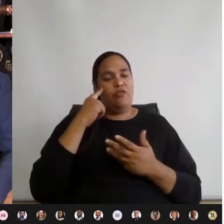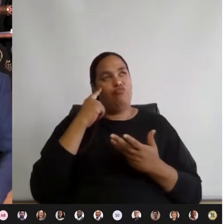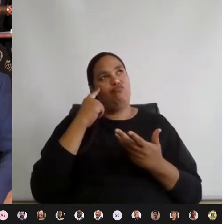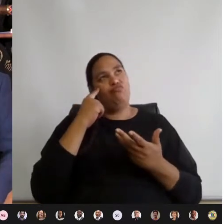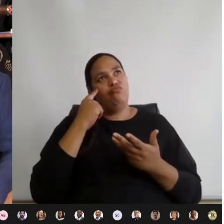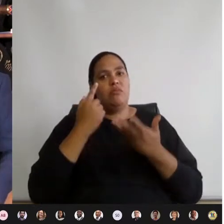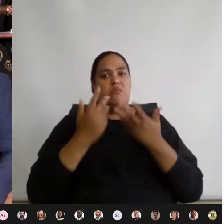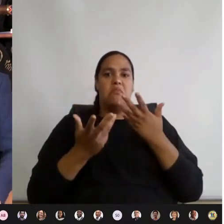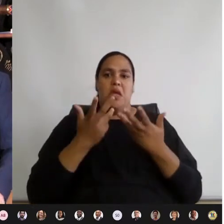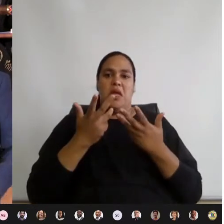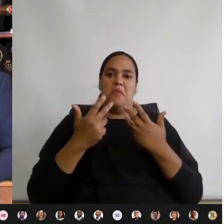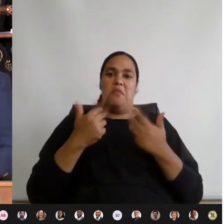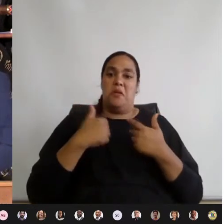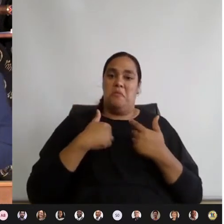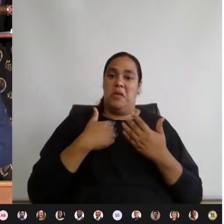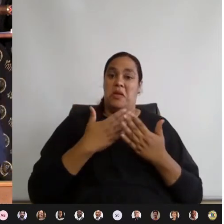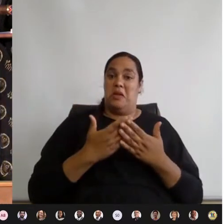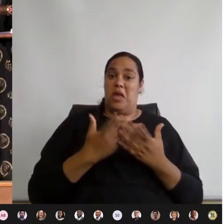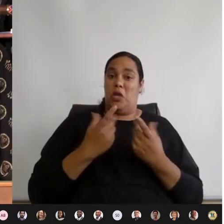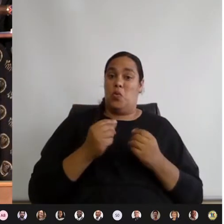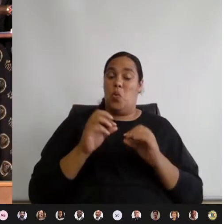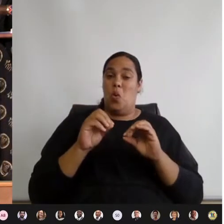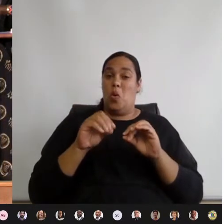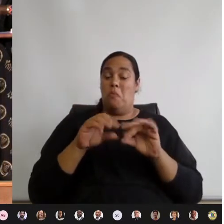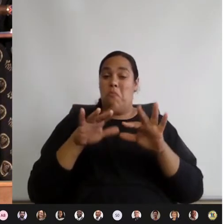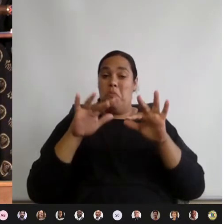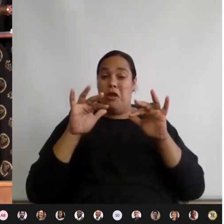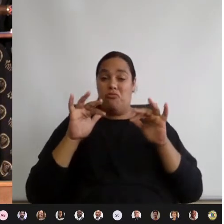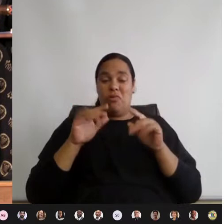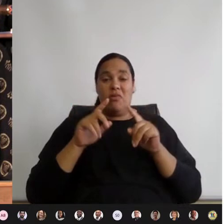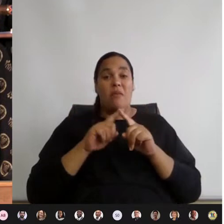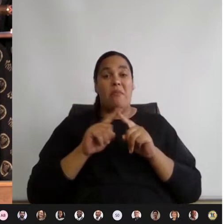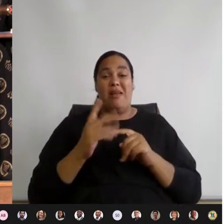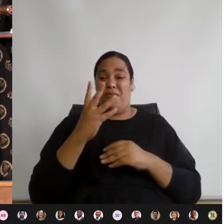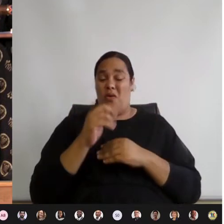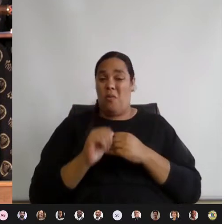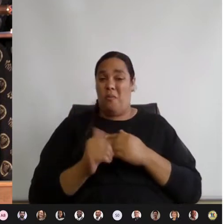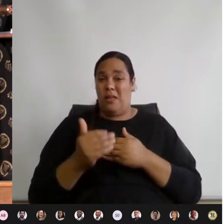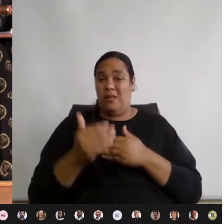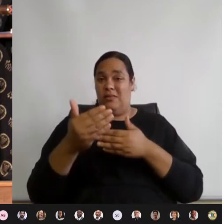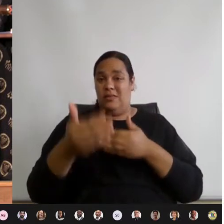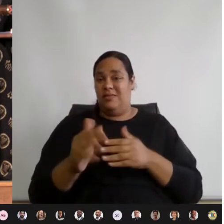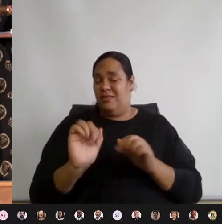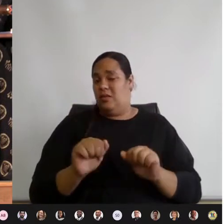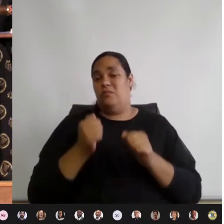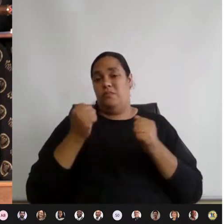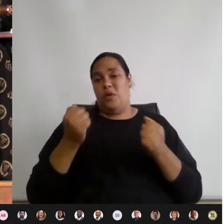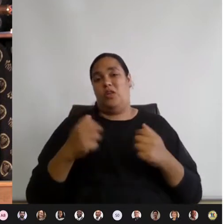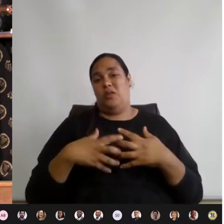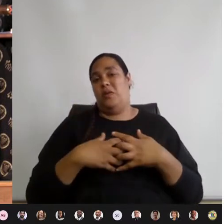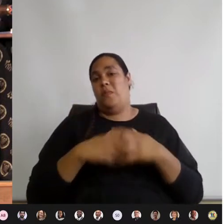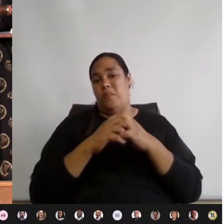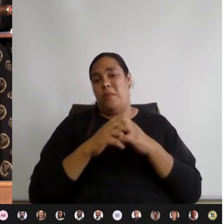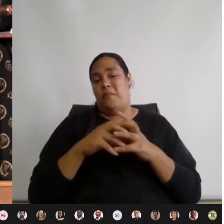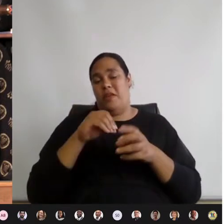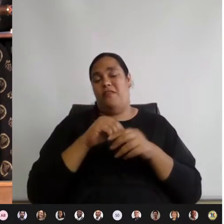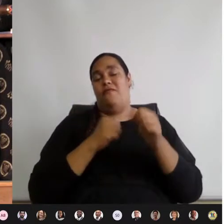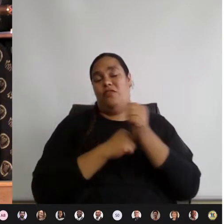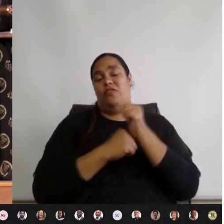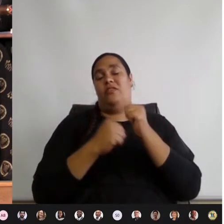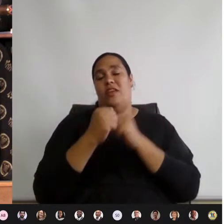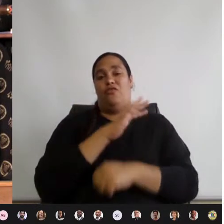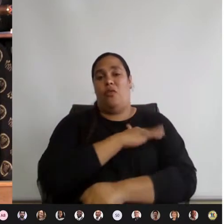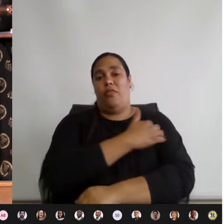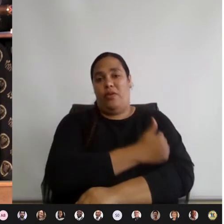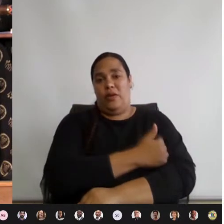maybe that I am able to perform miracles, but in 4 months it is impossible to set up an infrastructure authority. I